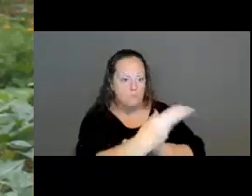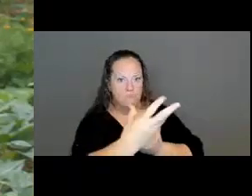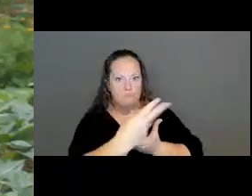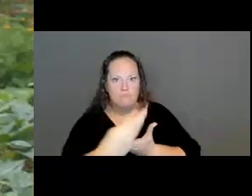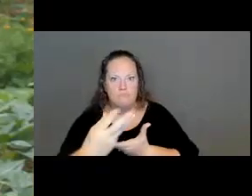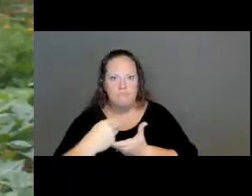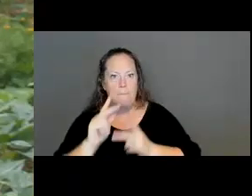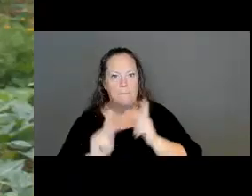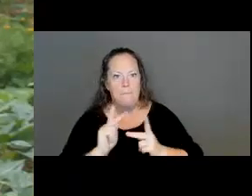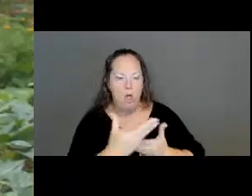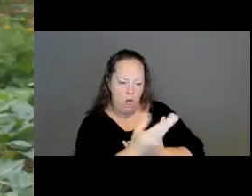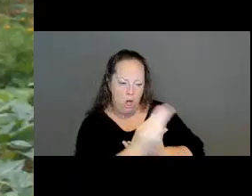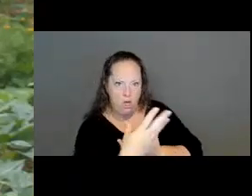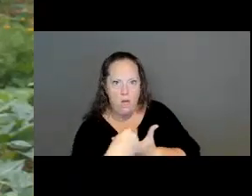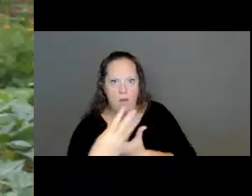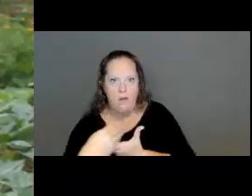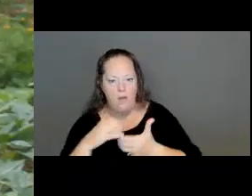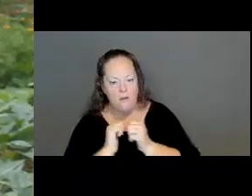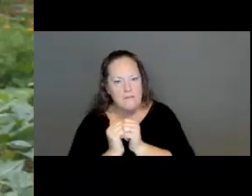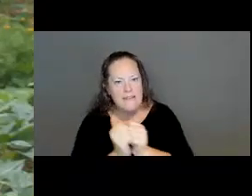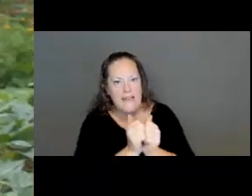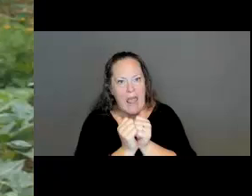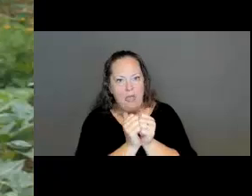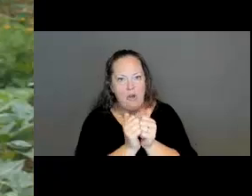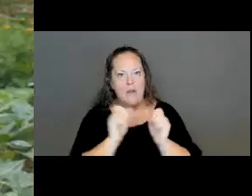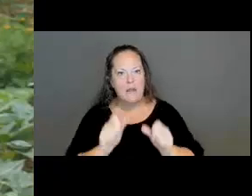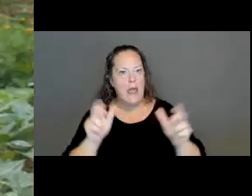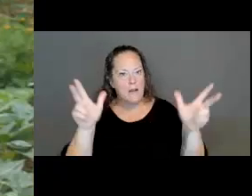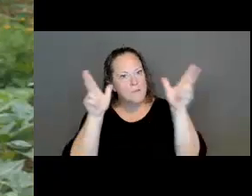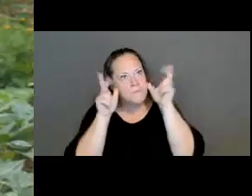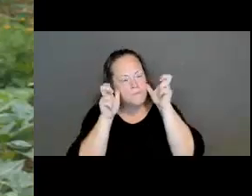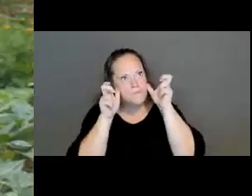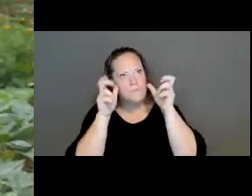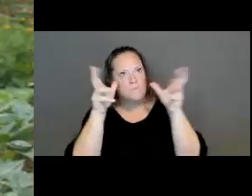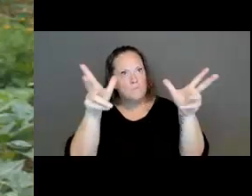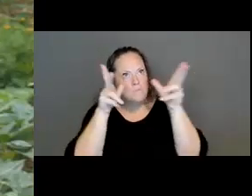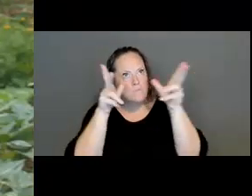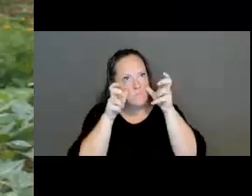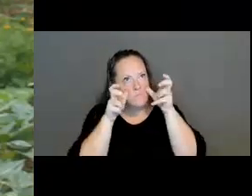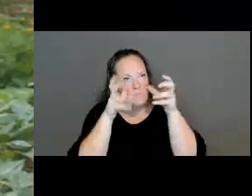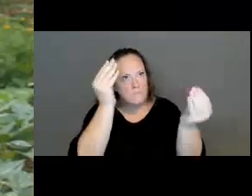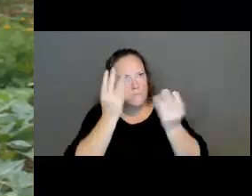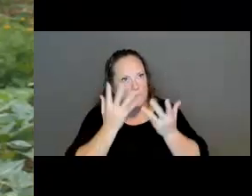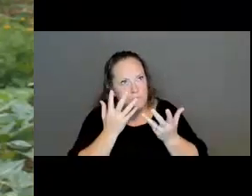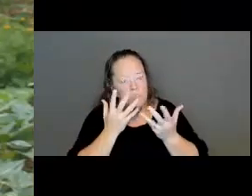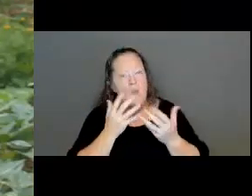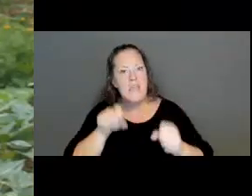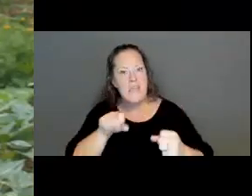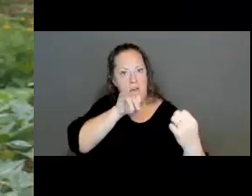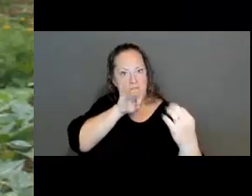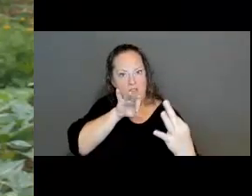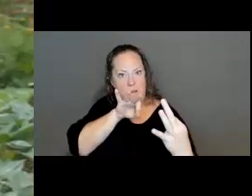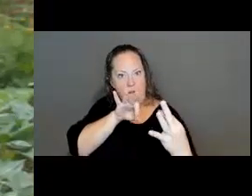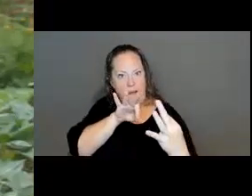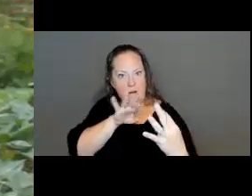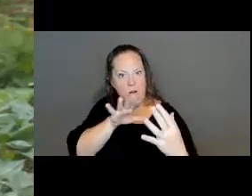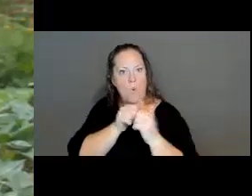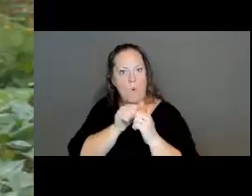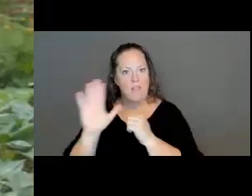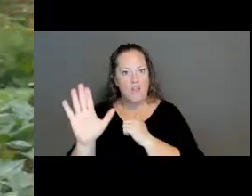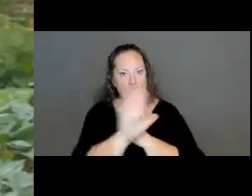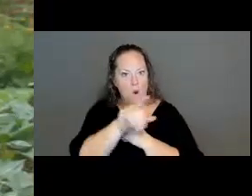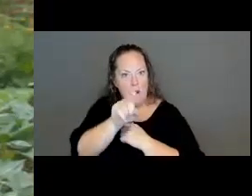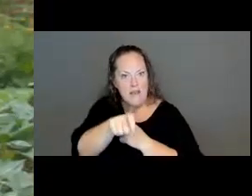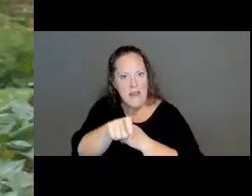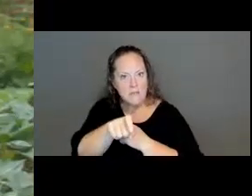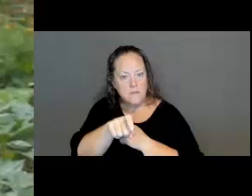can hear this information, they can allow the department to get feedback on what the needs are of our